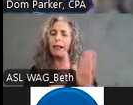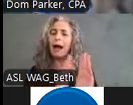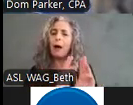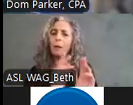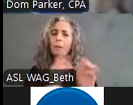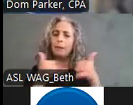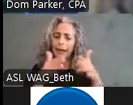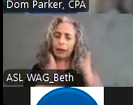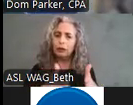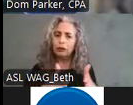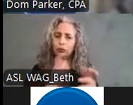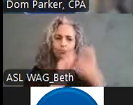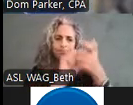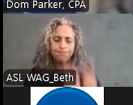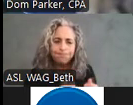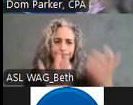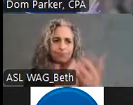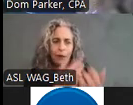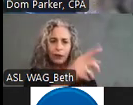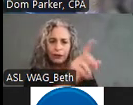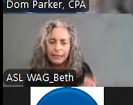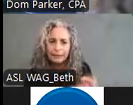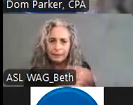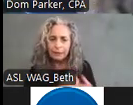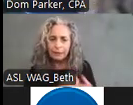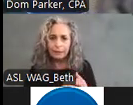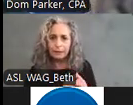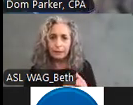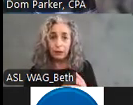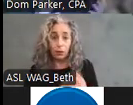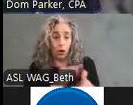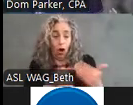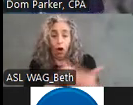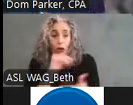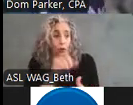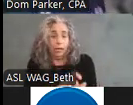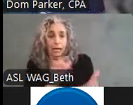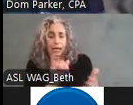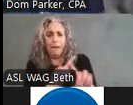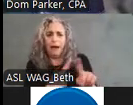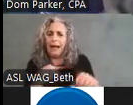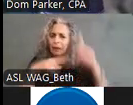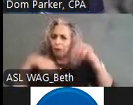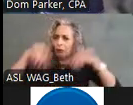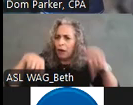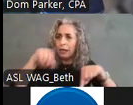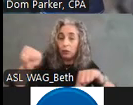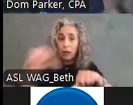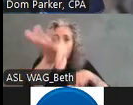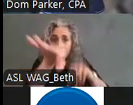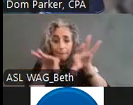tailor their experience to their needs. We might not need all the accessibility options, but having the variety there to pick and choose is really